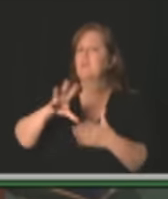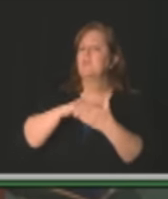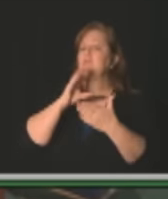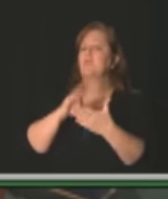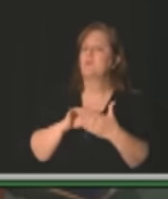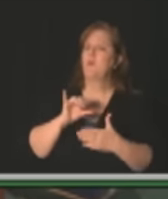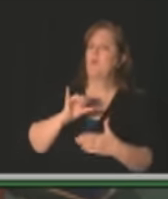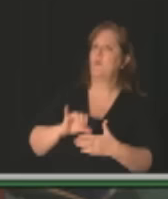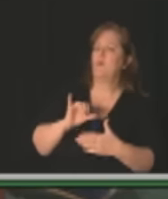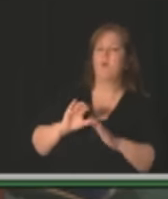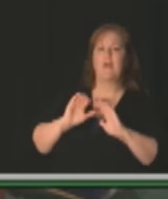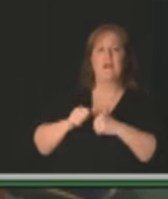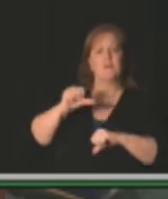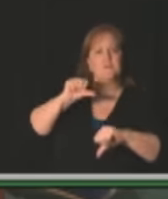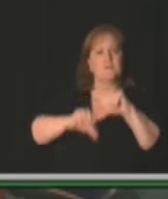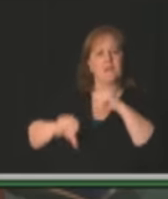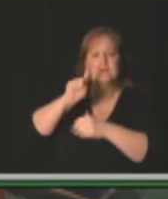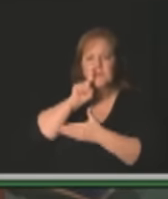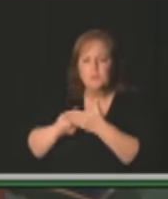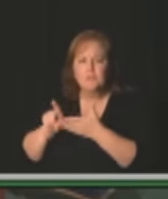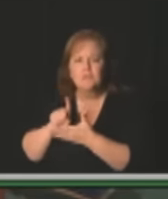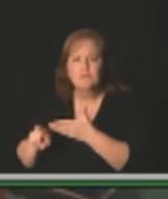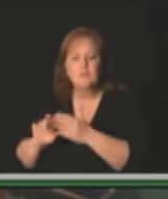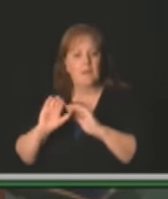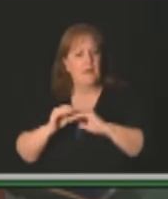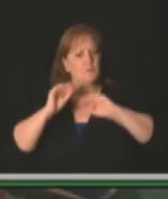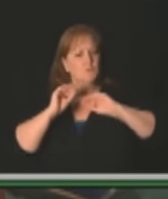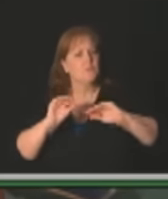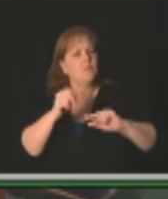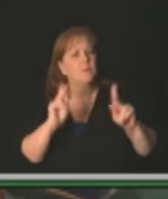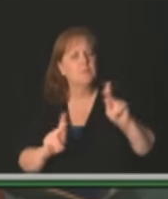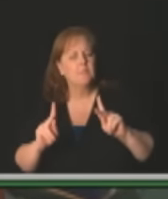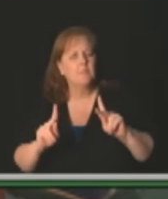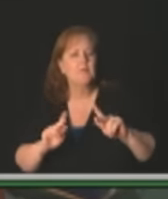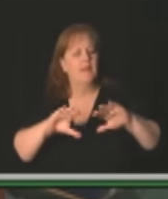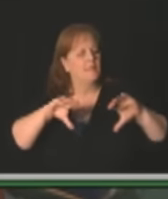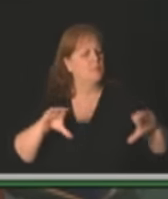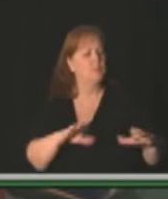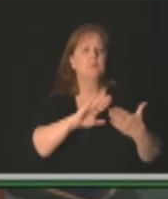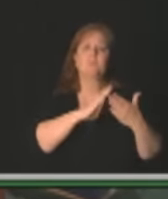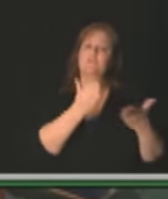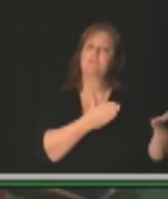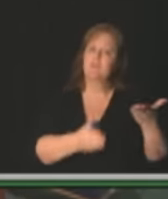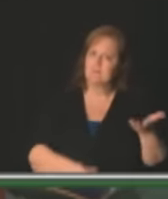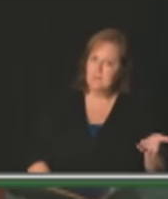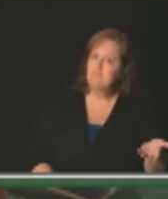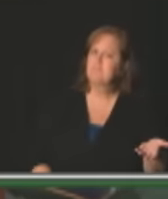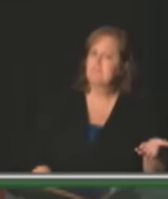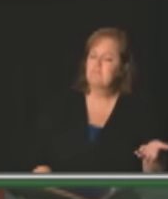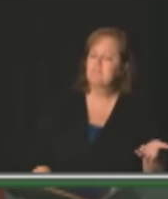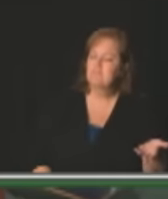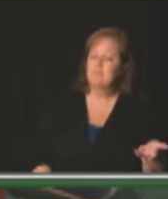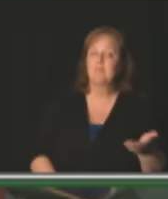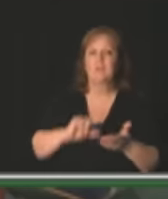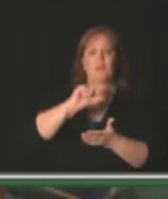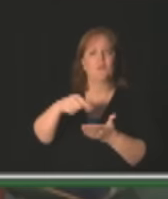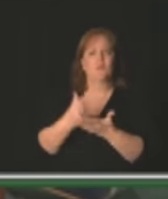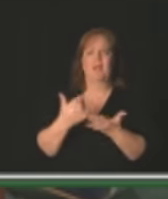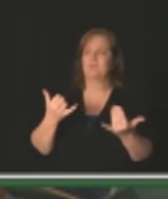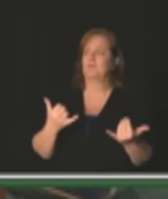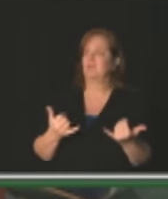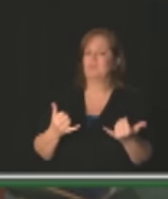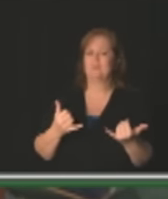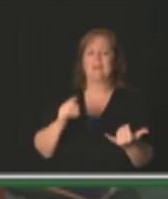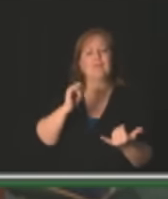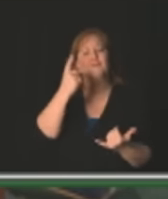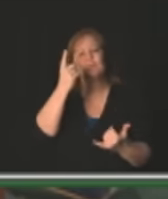conduct scientific research, to teach others, and to perform community service. Graduation is a